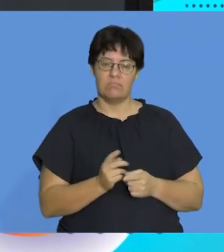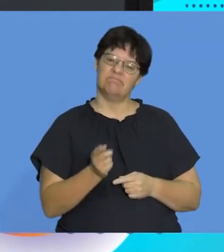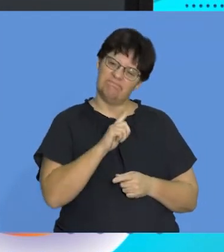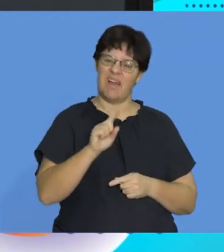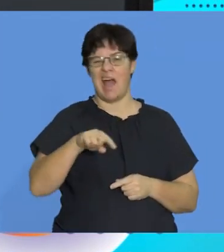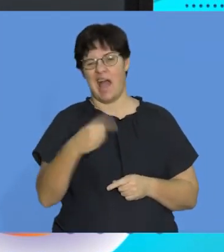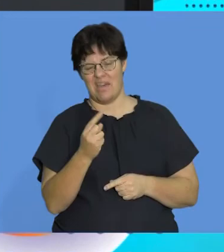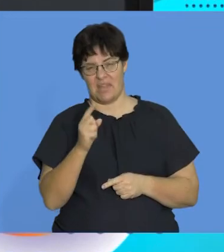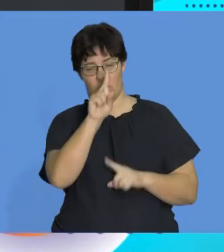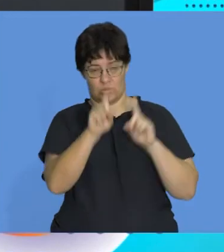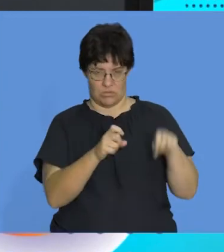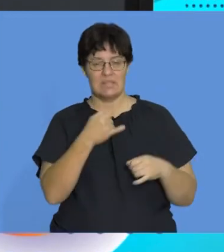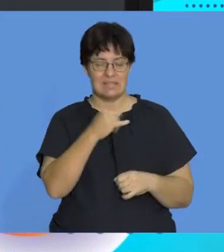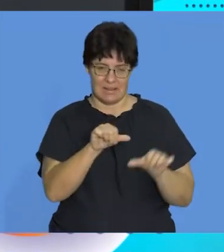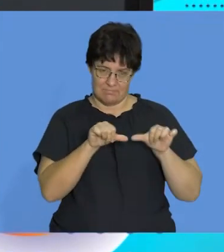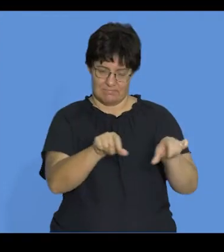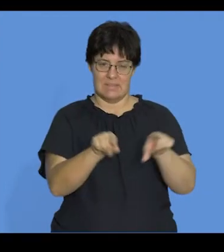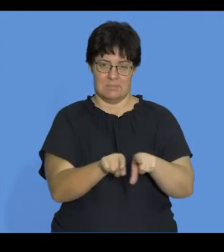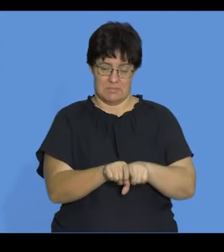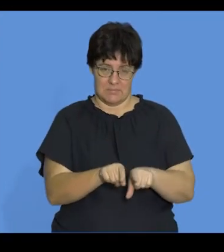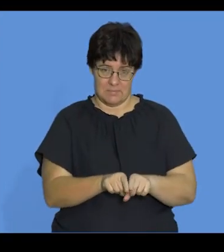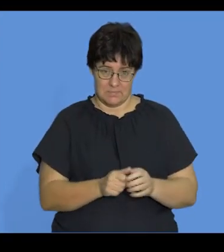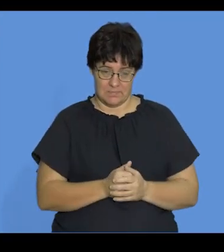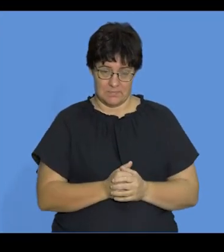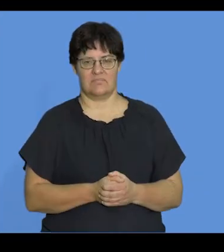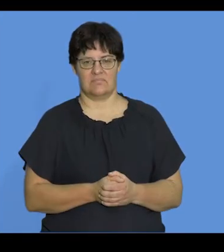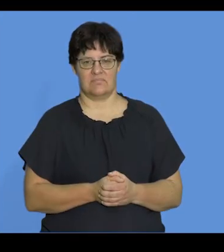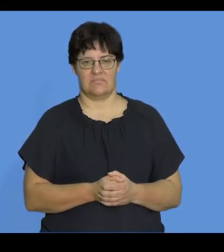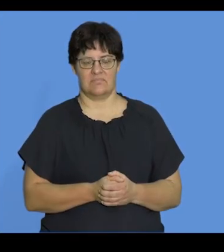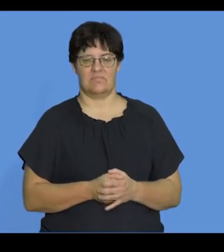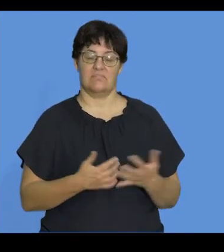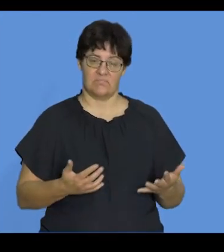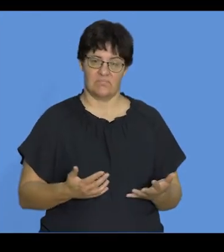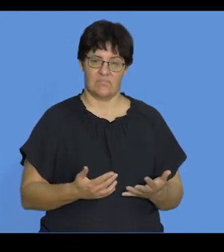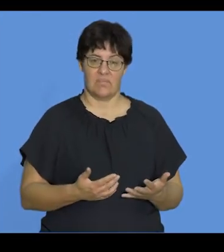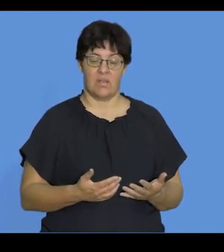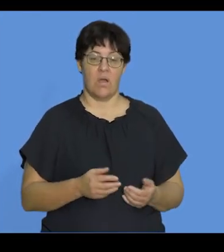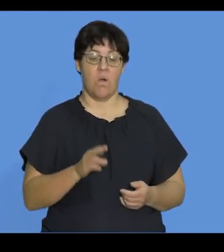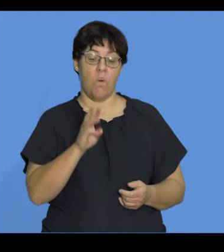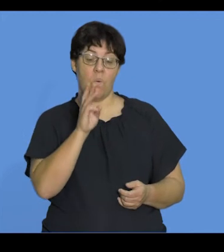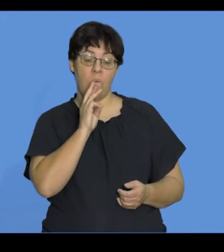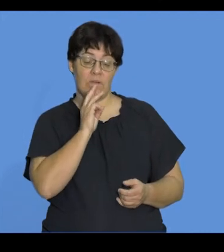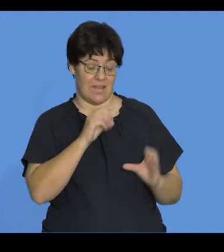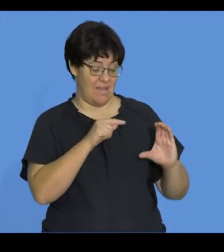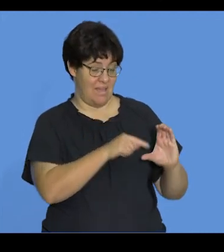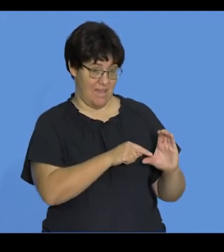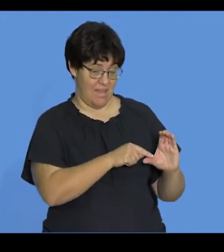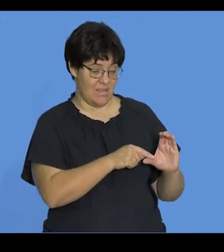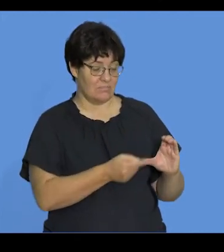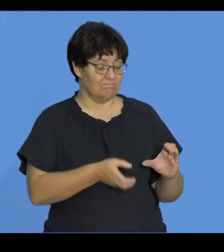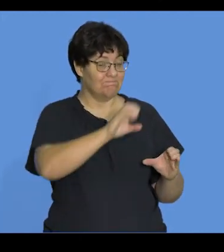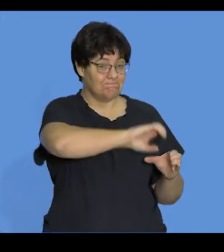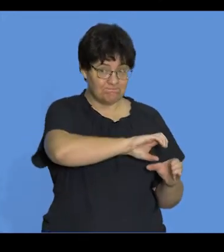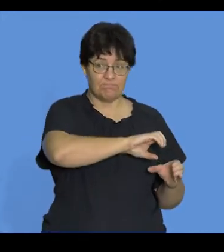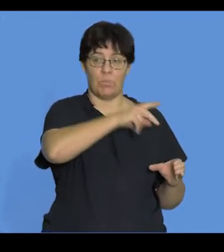structured question, still on stoichiometry, right? A solution of potassium sulfate is prepared